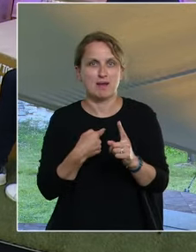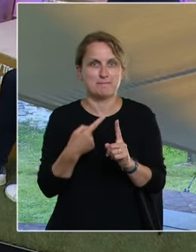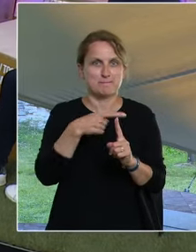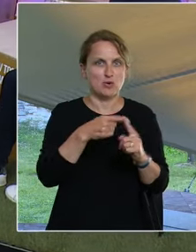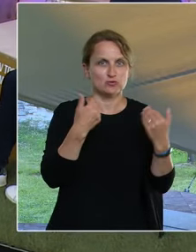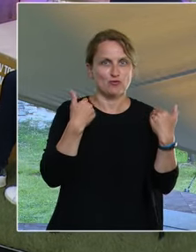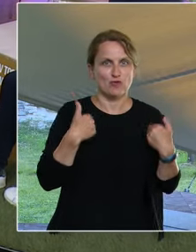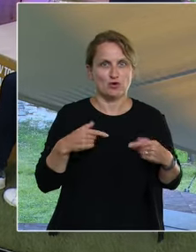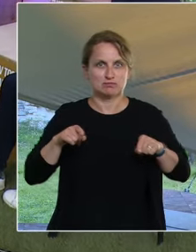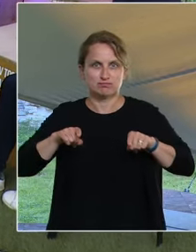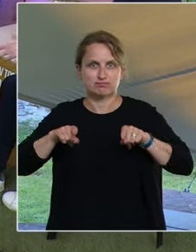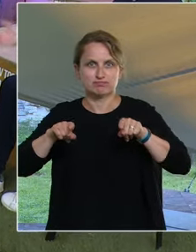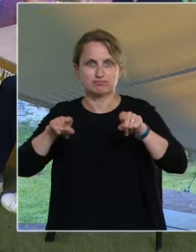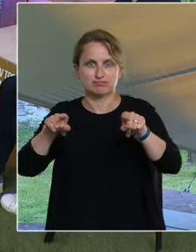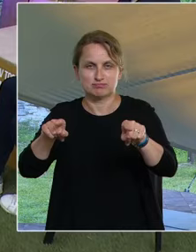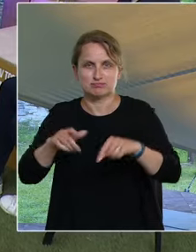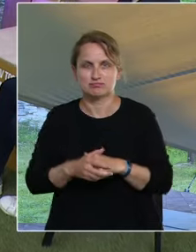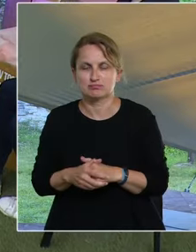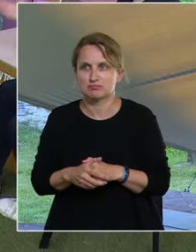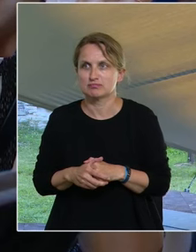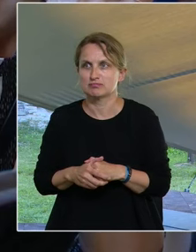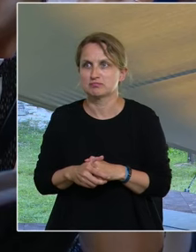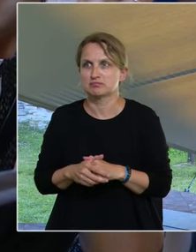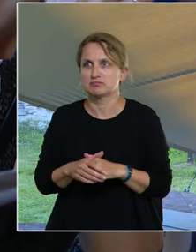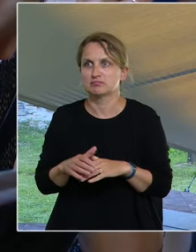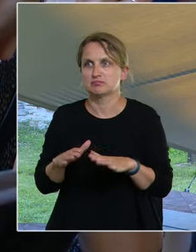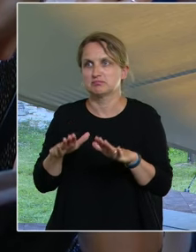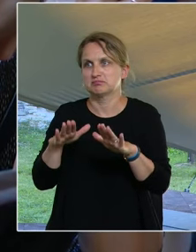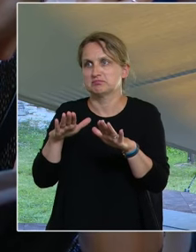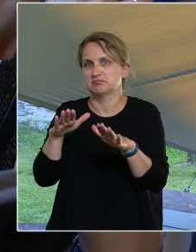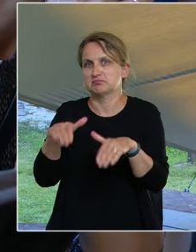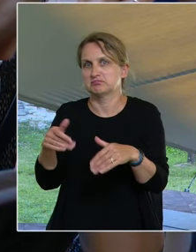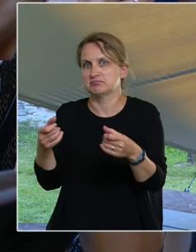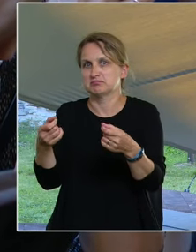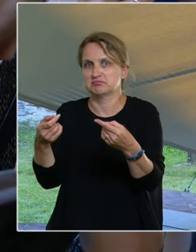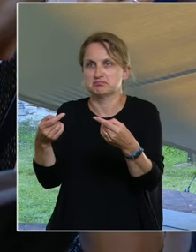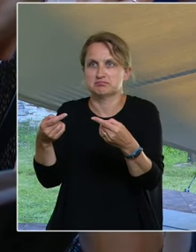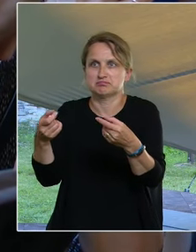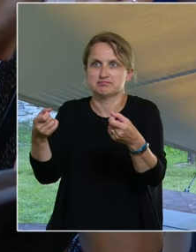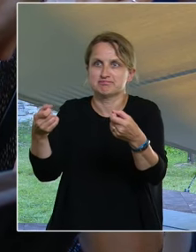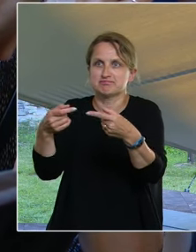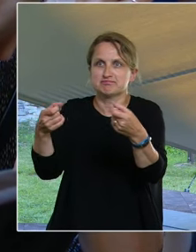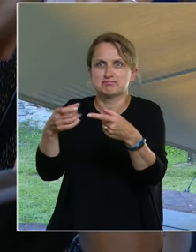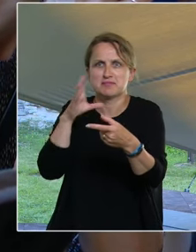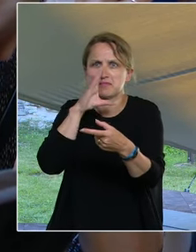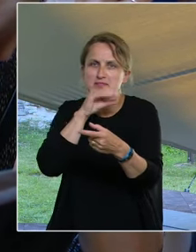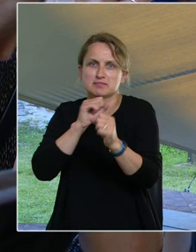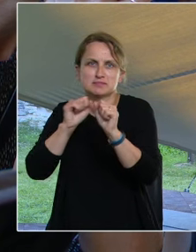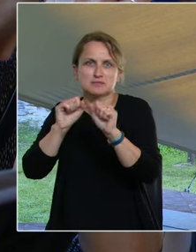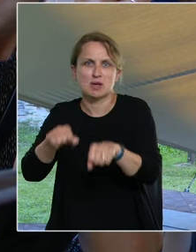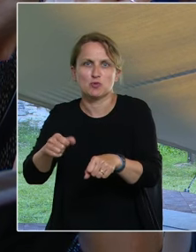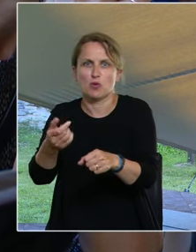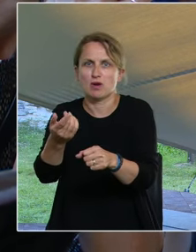that they come from Silicon Valley, they might come from the US or from maybe from London, they come from some of these tech